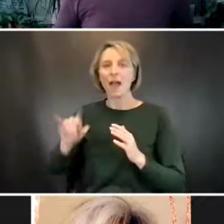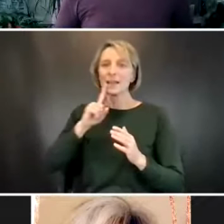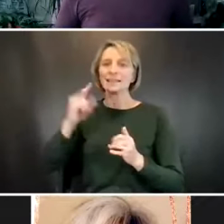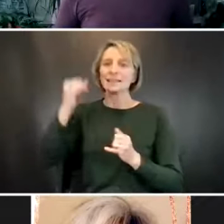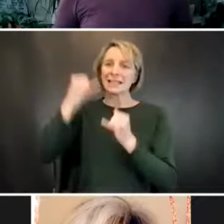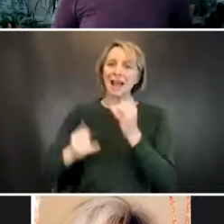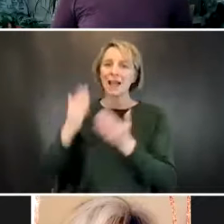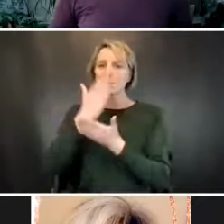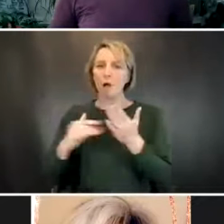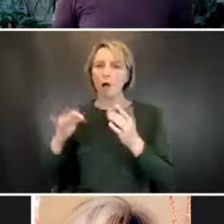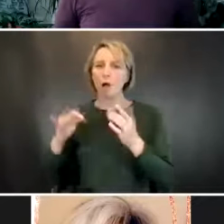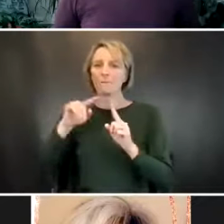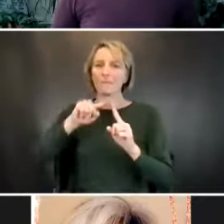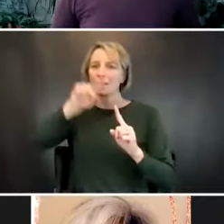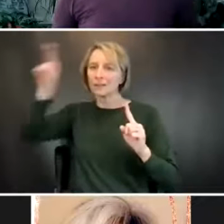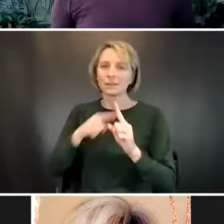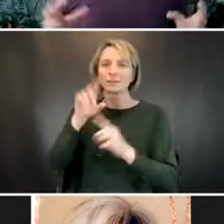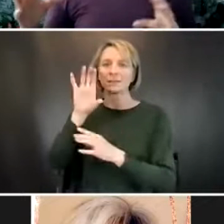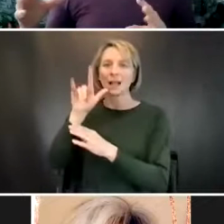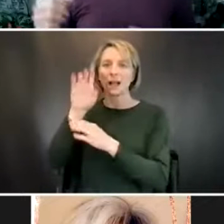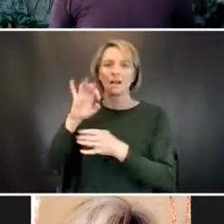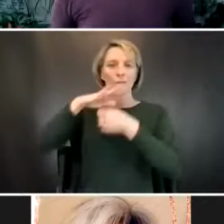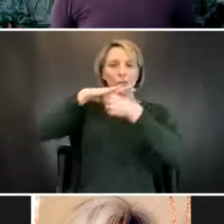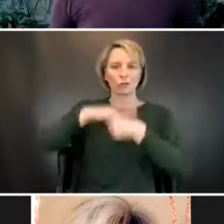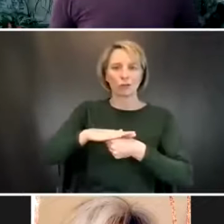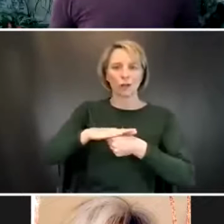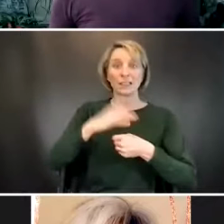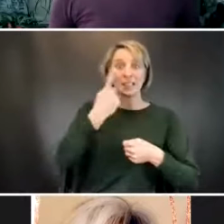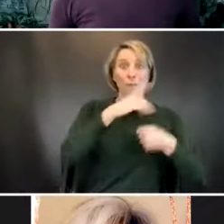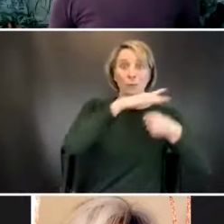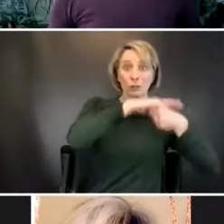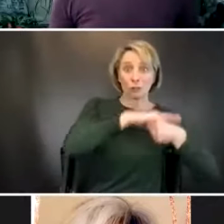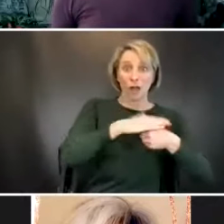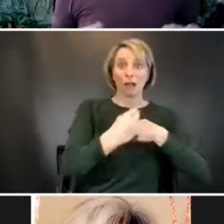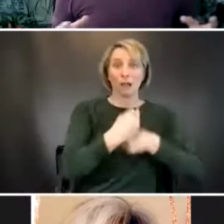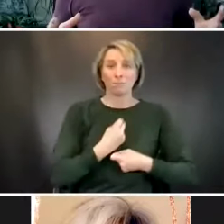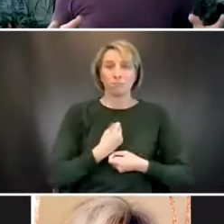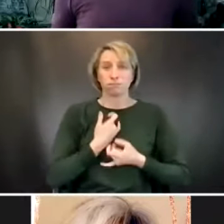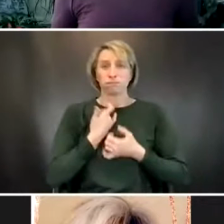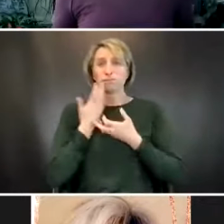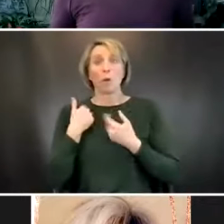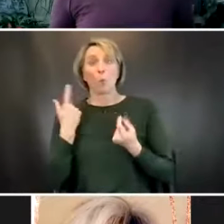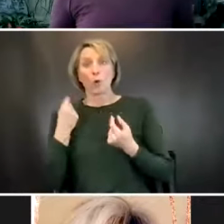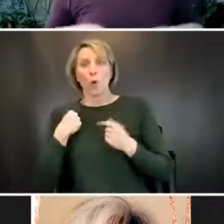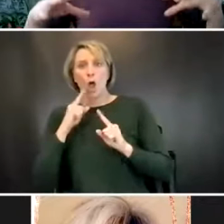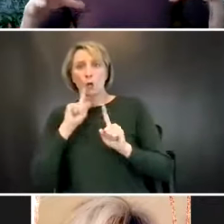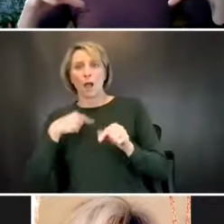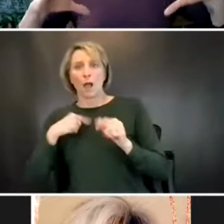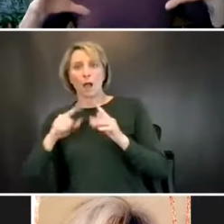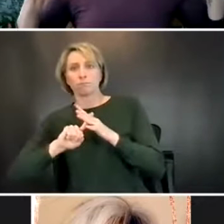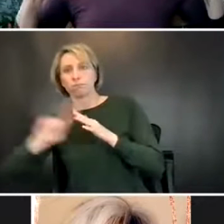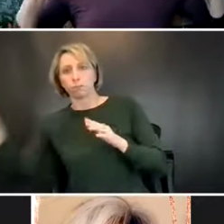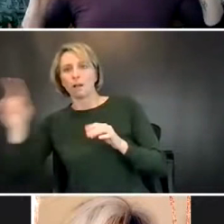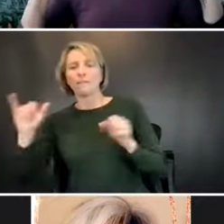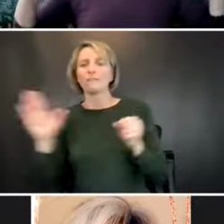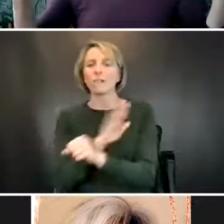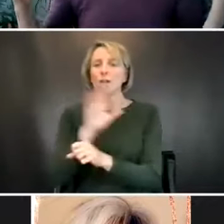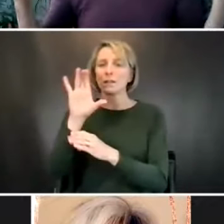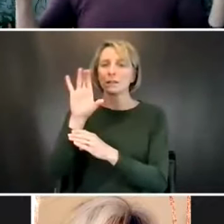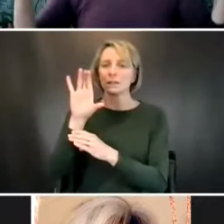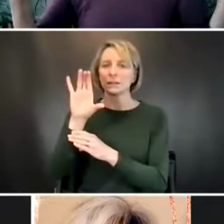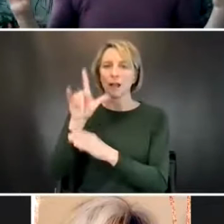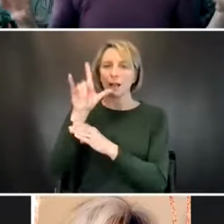able to relate to that. And it just really made it click in my mind. Absolutely. So, the point is, if we